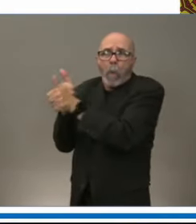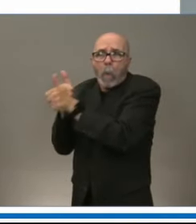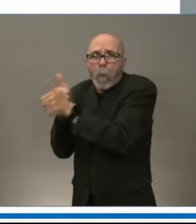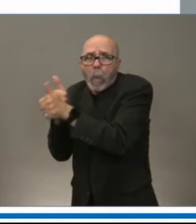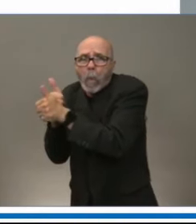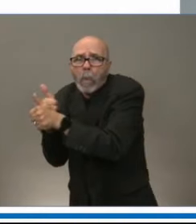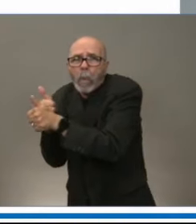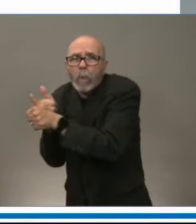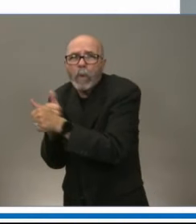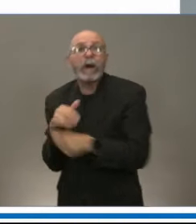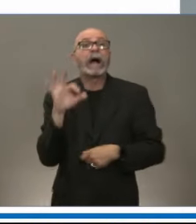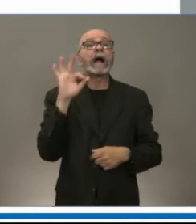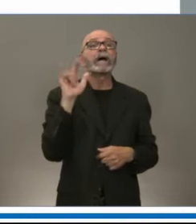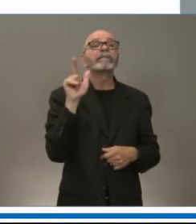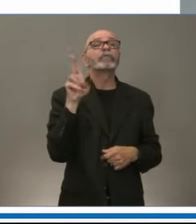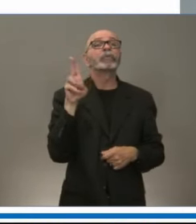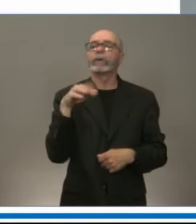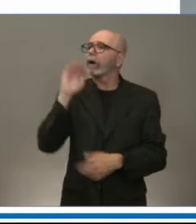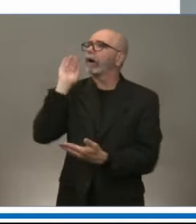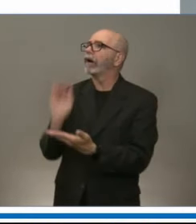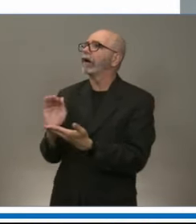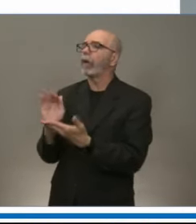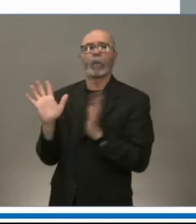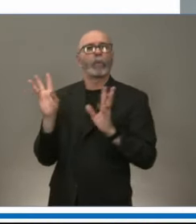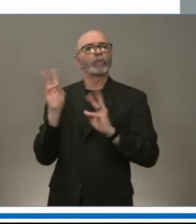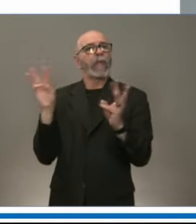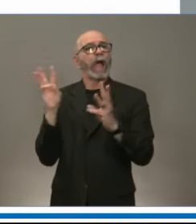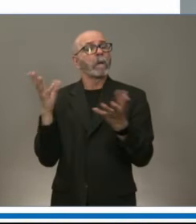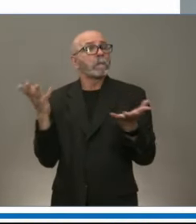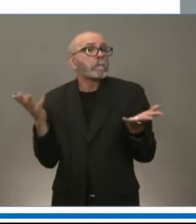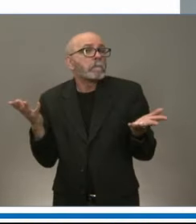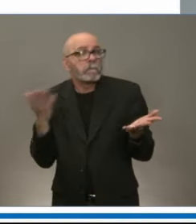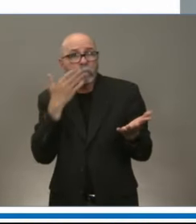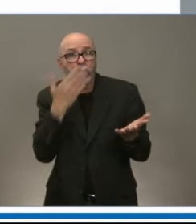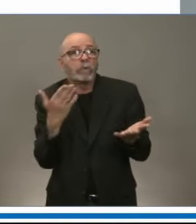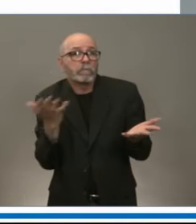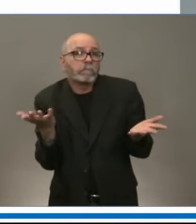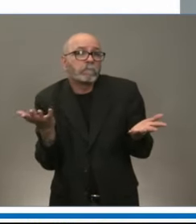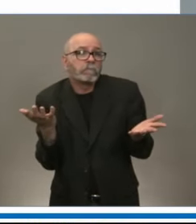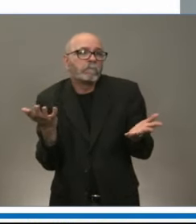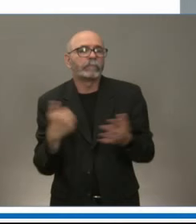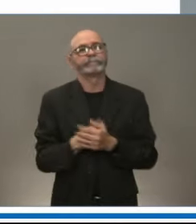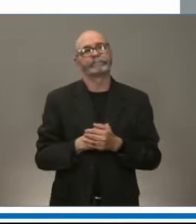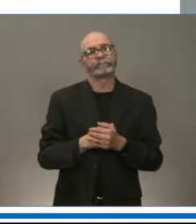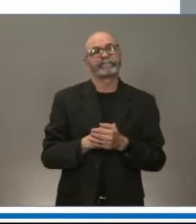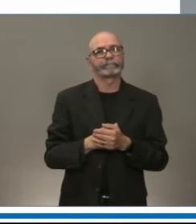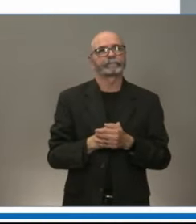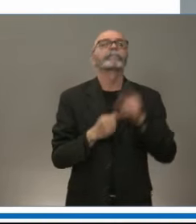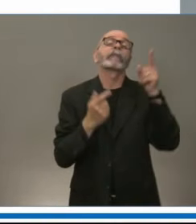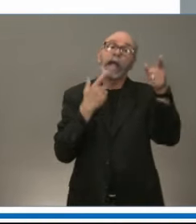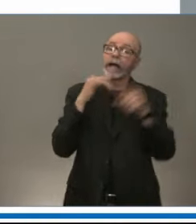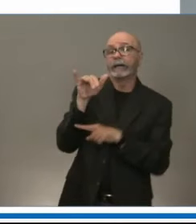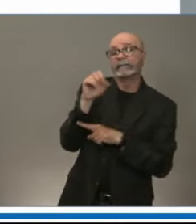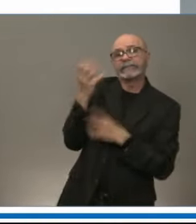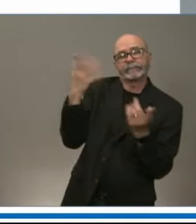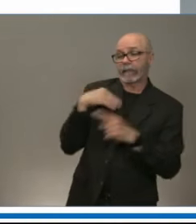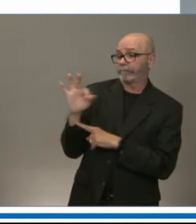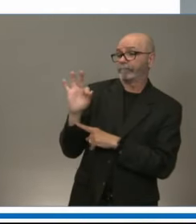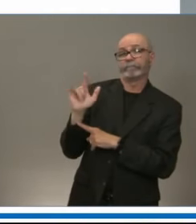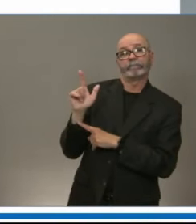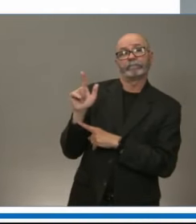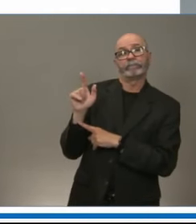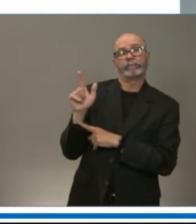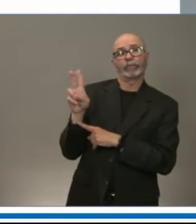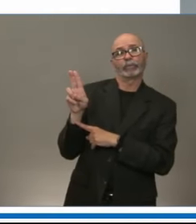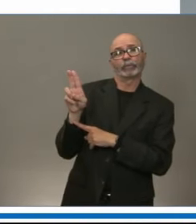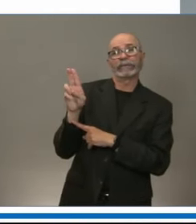has happened as we're trailing off and we're down the downward slope of flu. We're past the peak of our flu season, although it's still around. I think